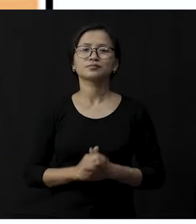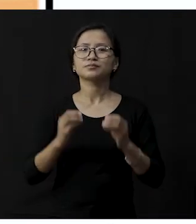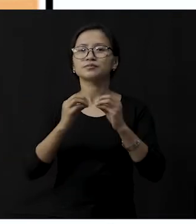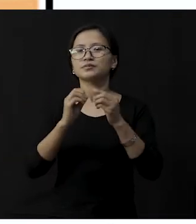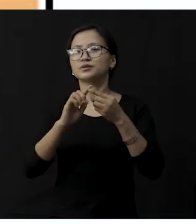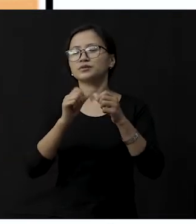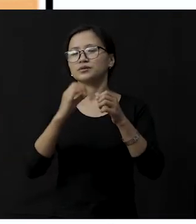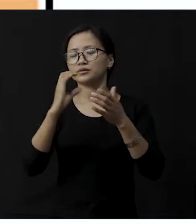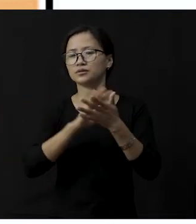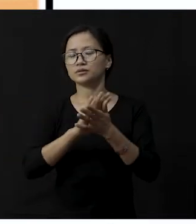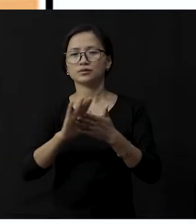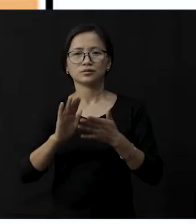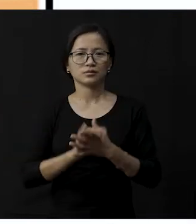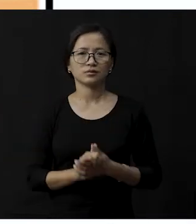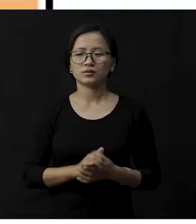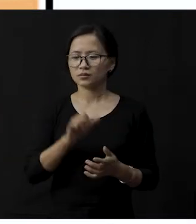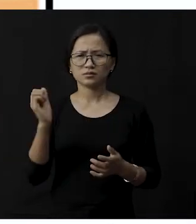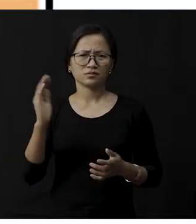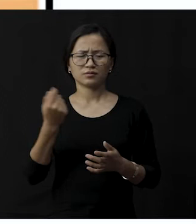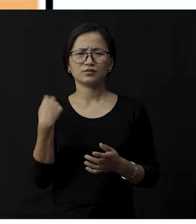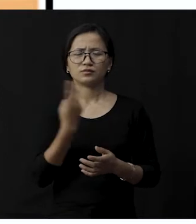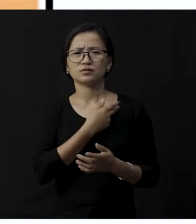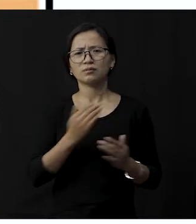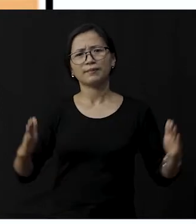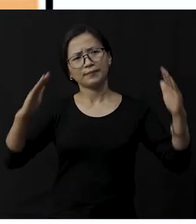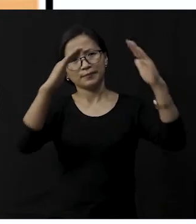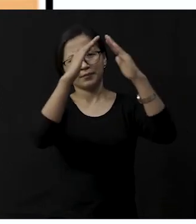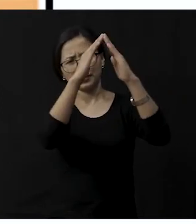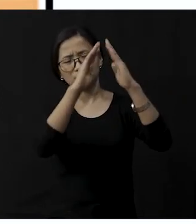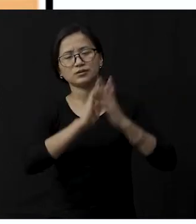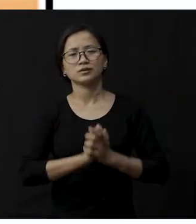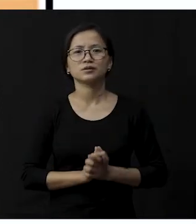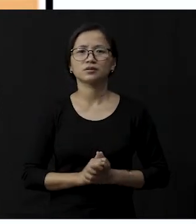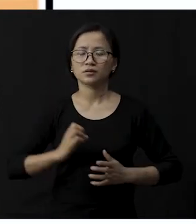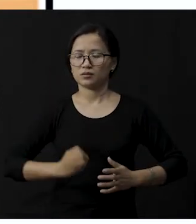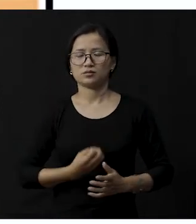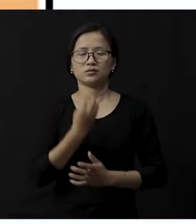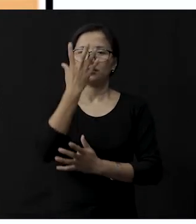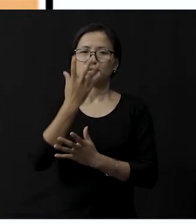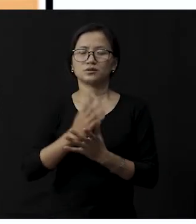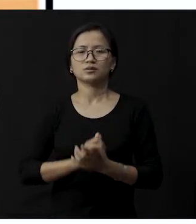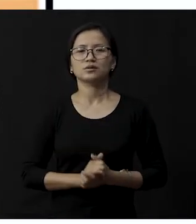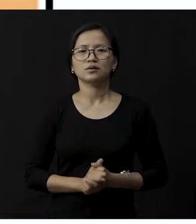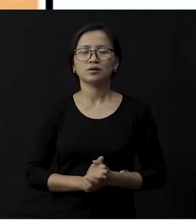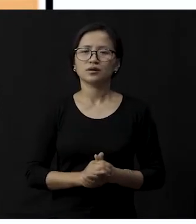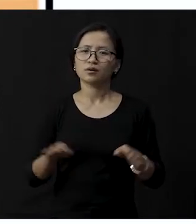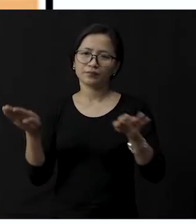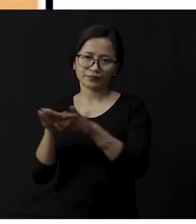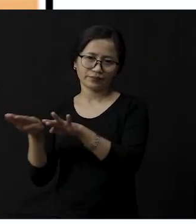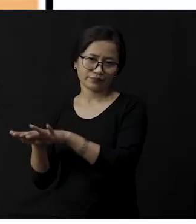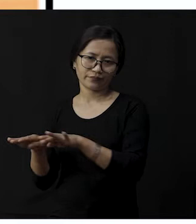holidays on a beach, and some of us go to the mountains to enjoy a holiday. So